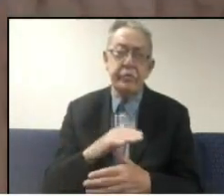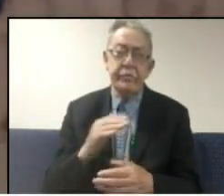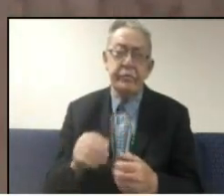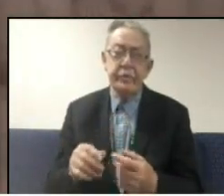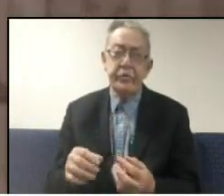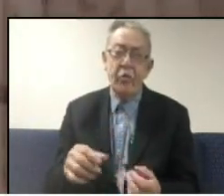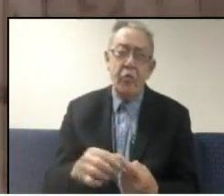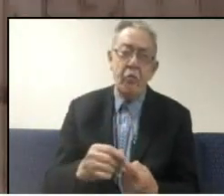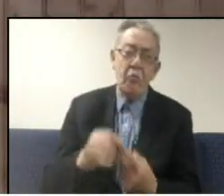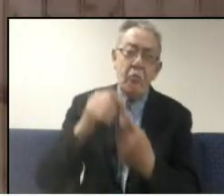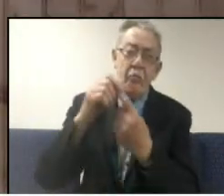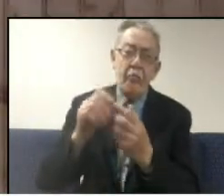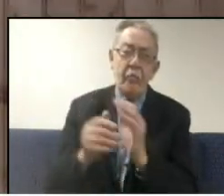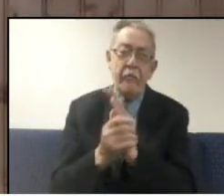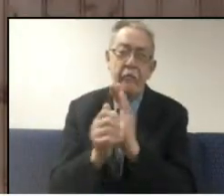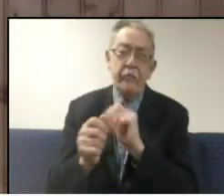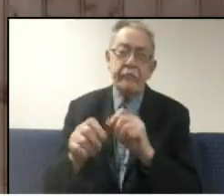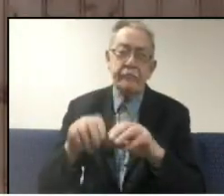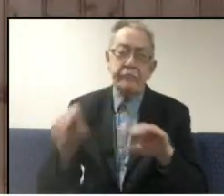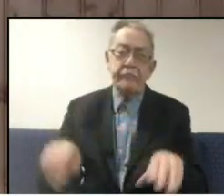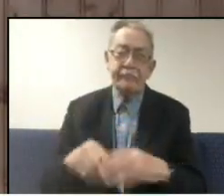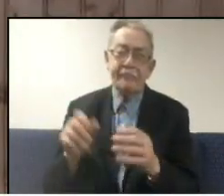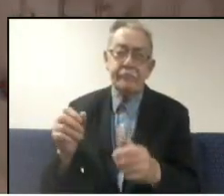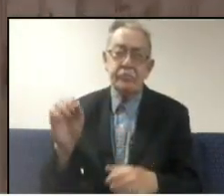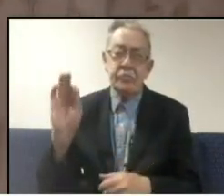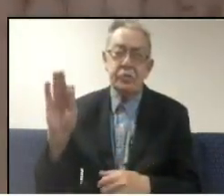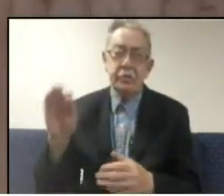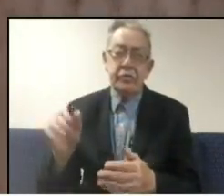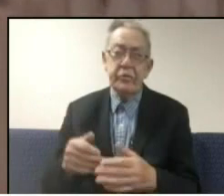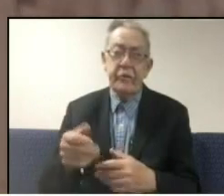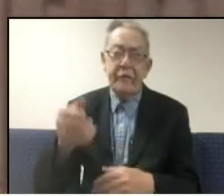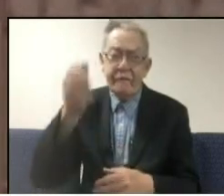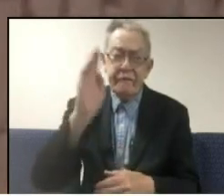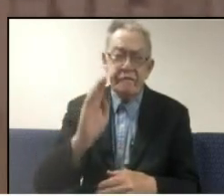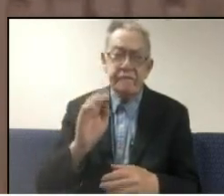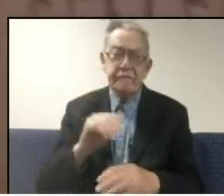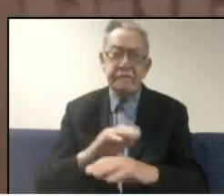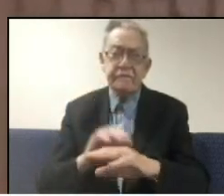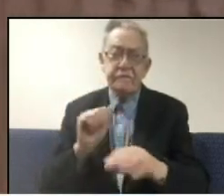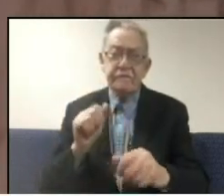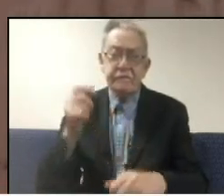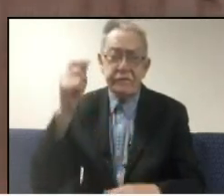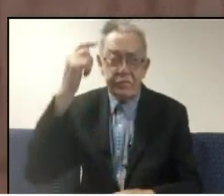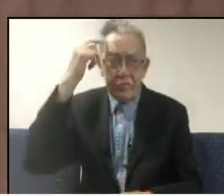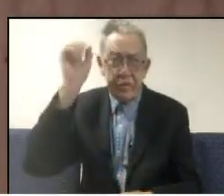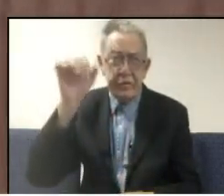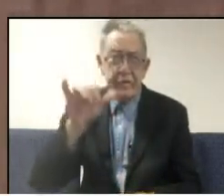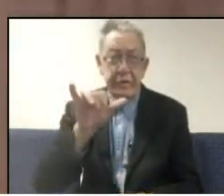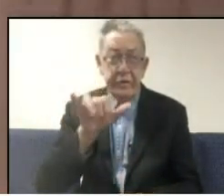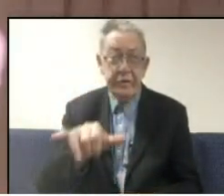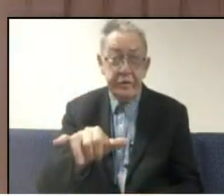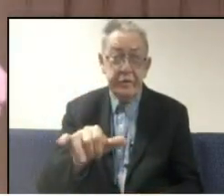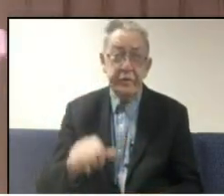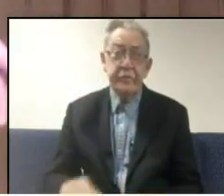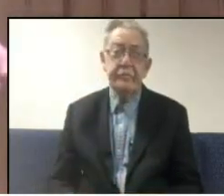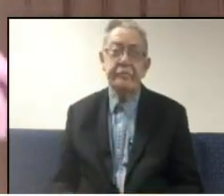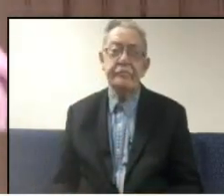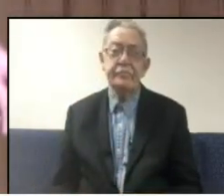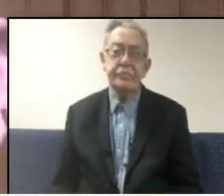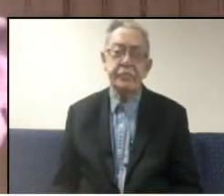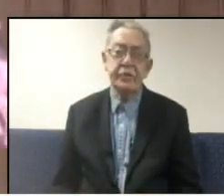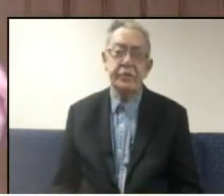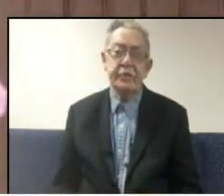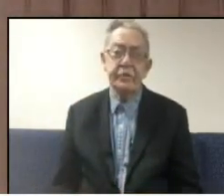to engage in any kind of ministry, God doesn't call you because He needs